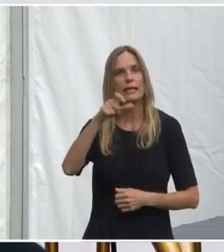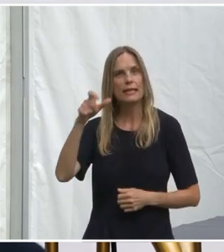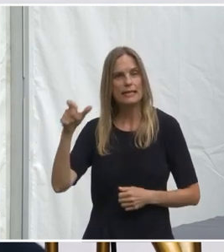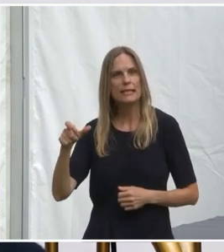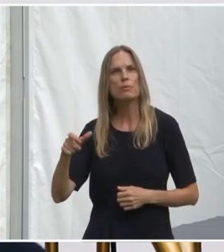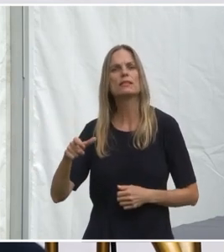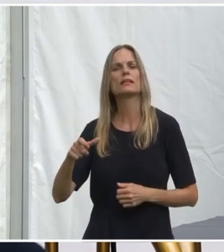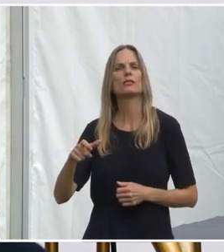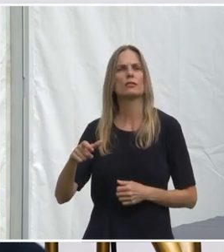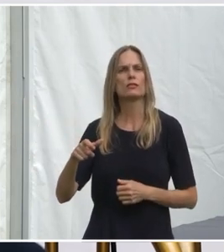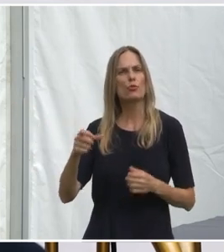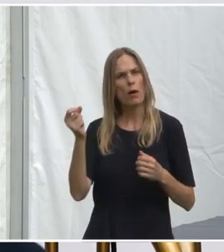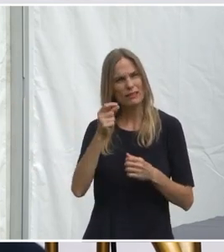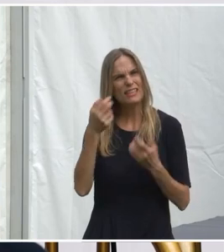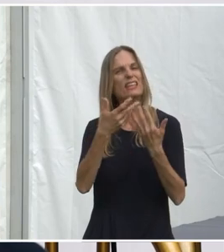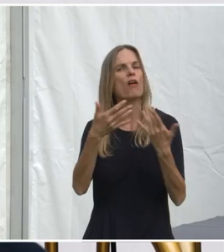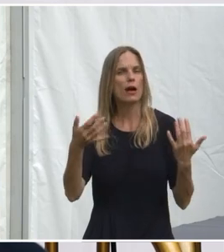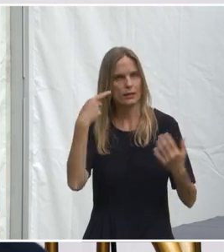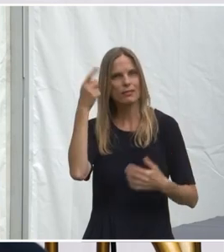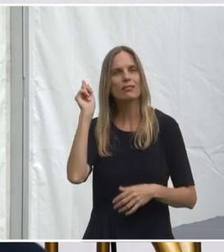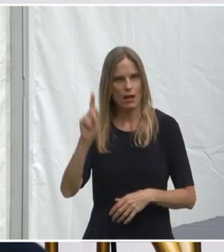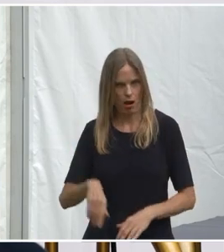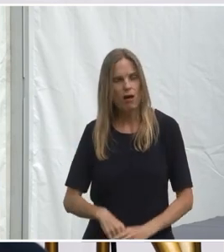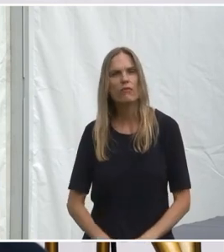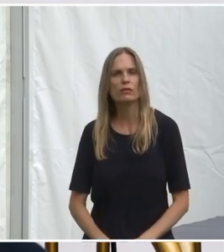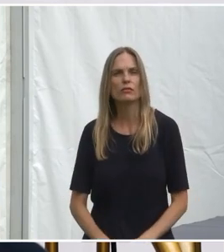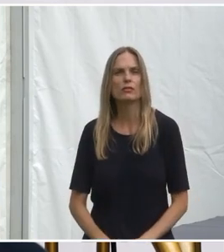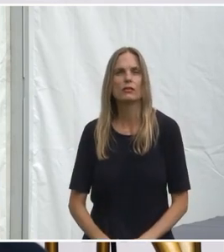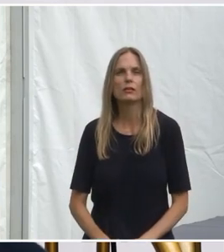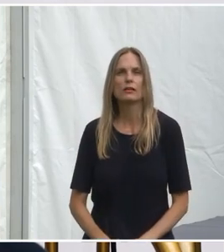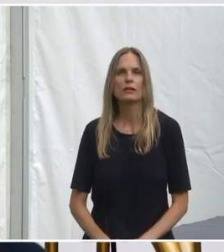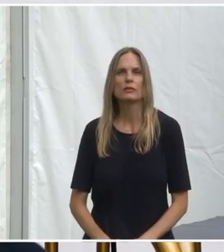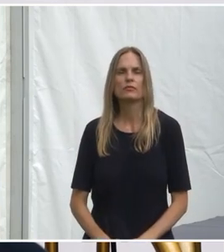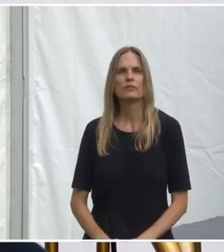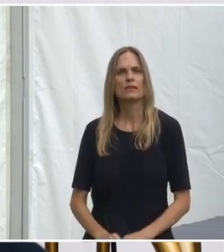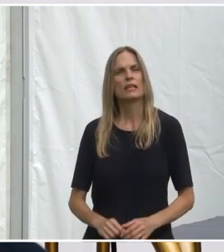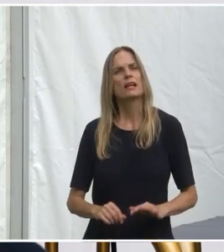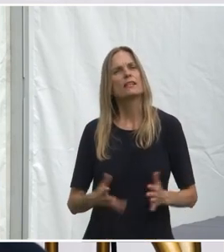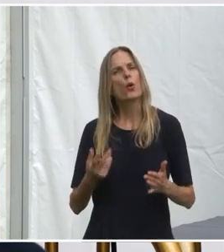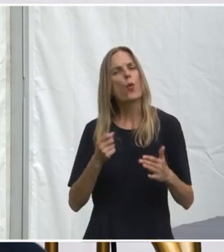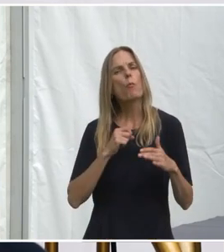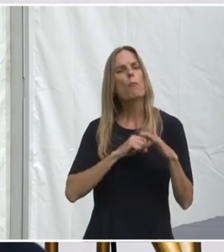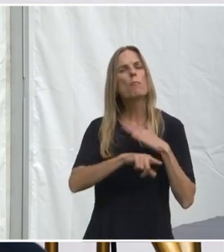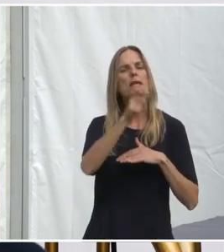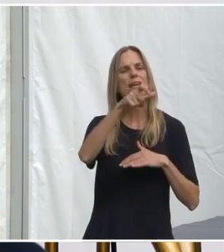aware of these tools, and especially irregular migrants who come for economic